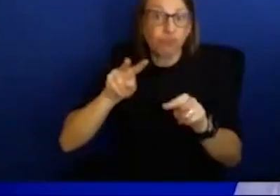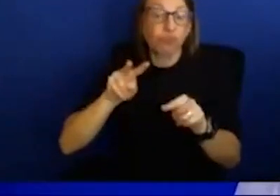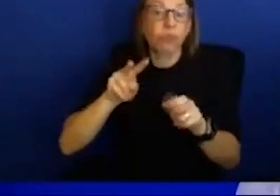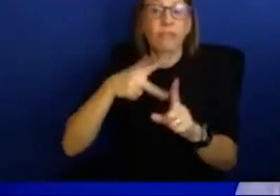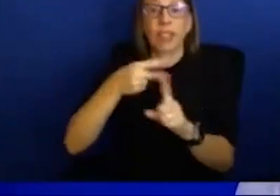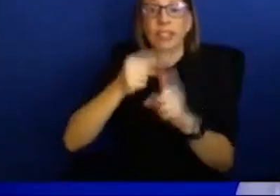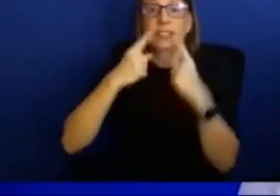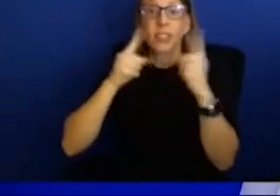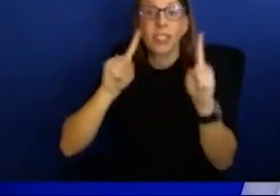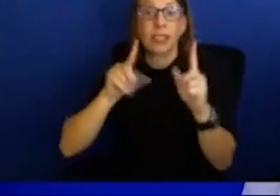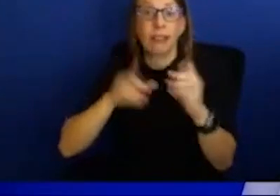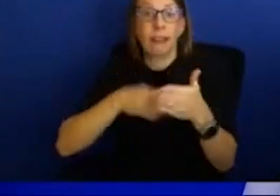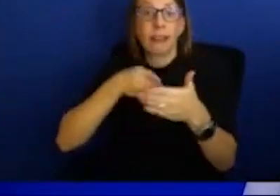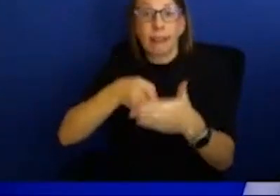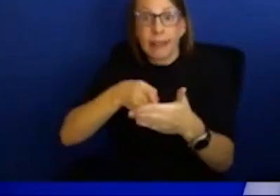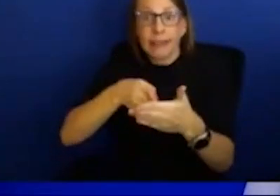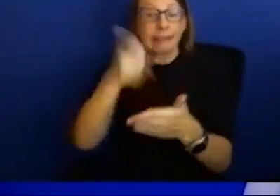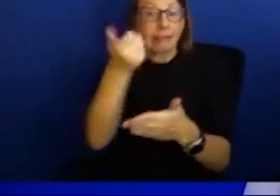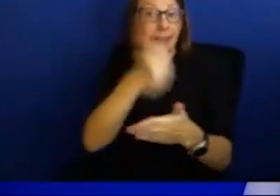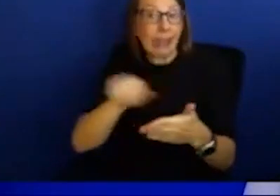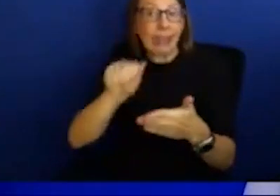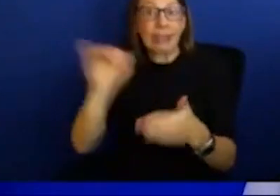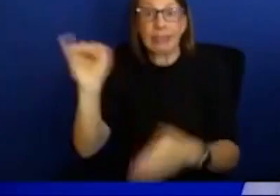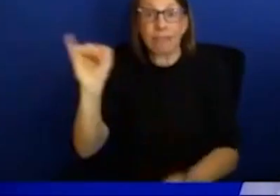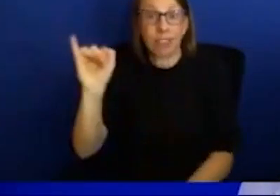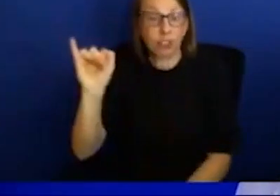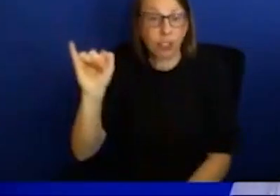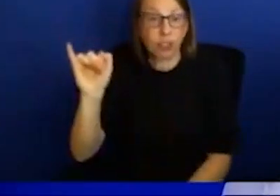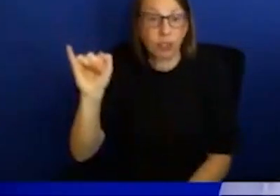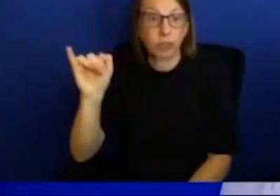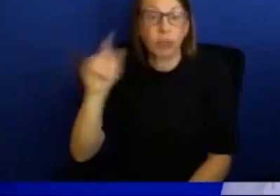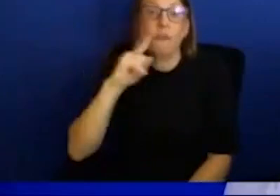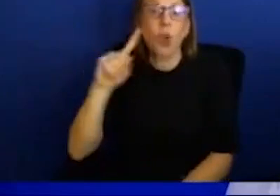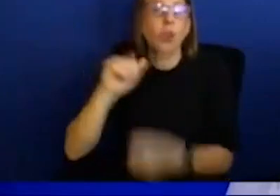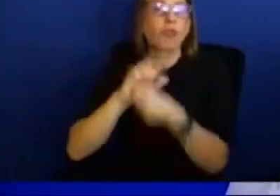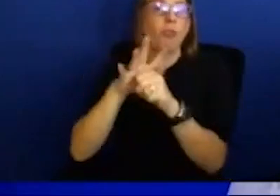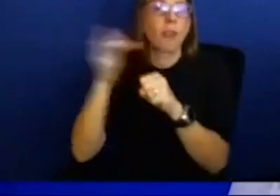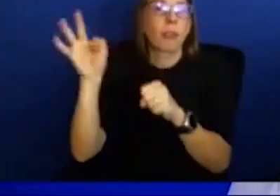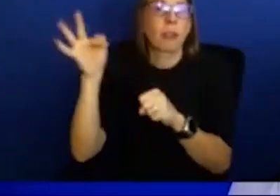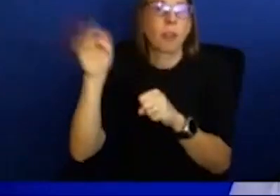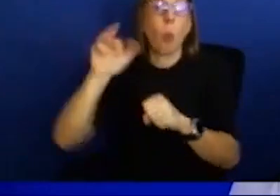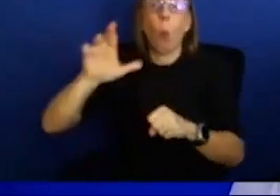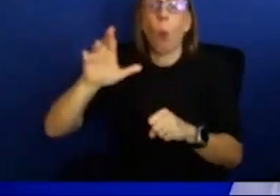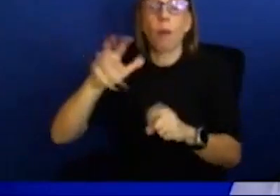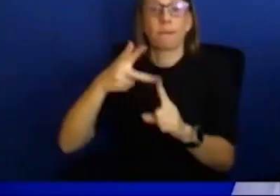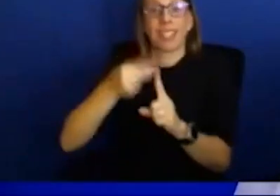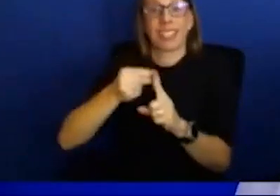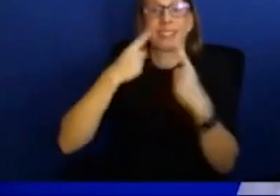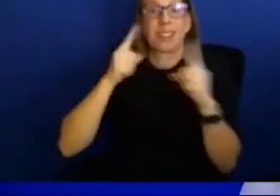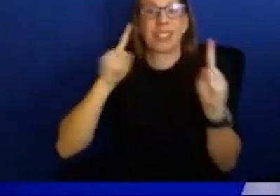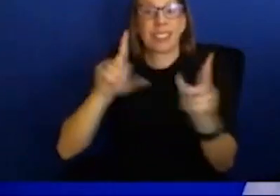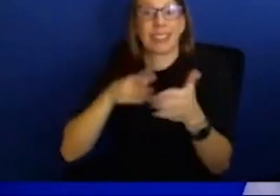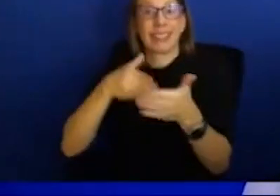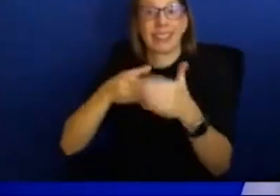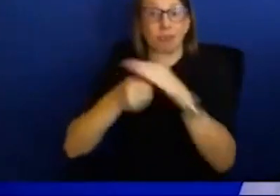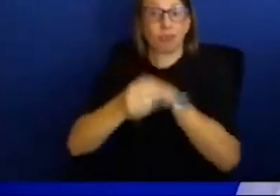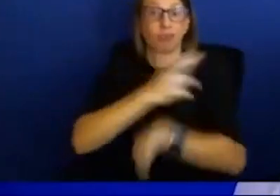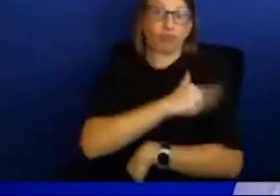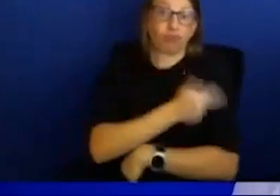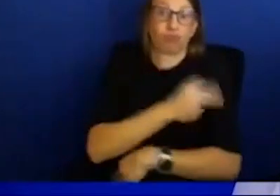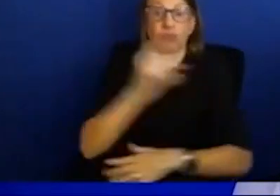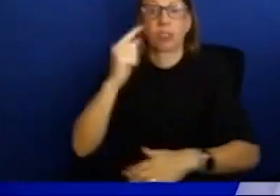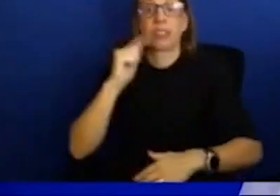against any infection whatsoever for COVID-19, or vaccine effectiveness against hospitalization, severe disease, and